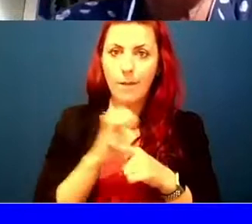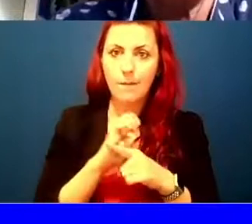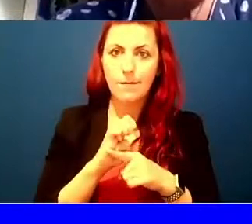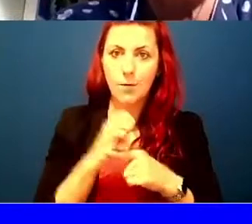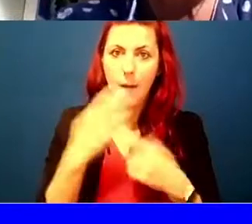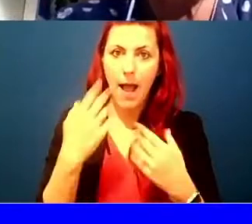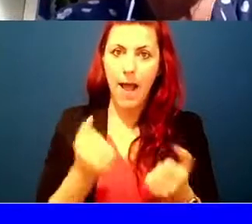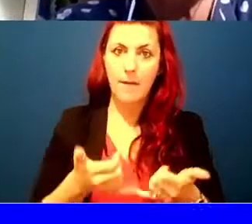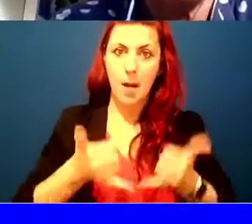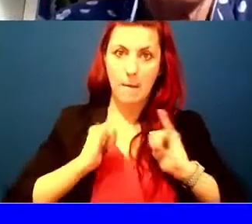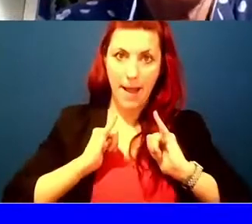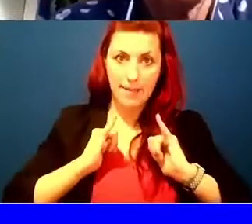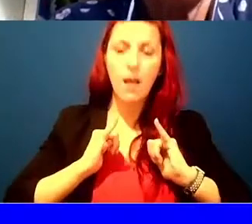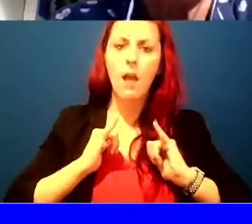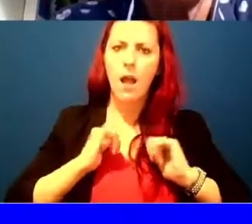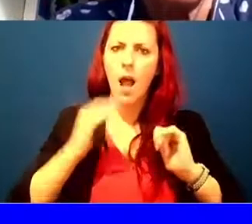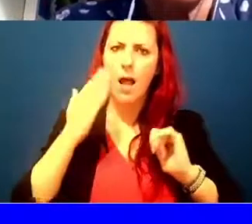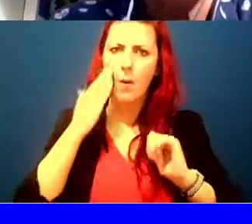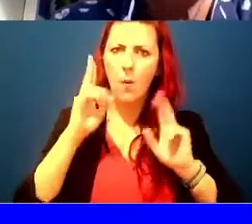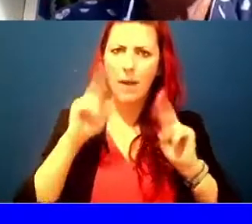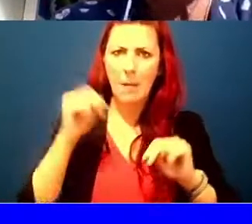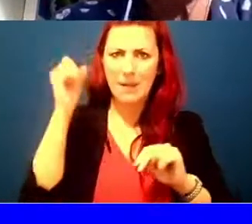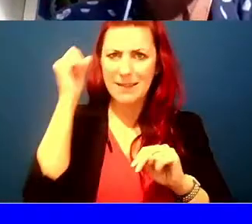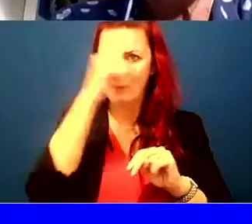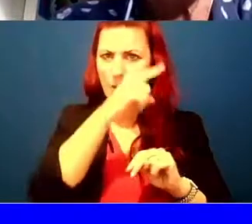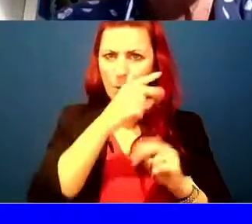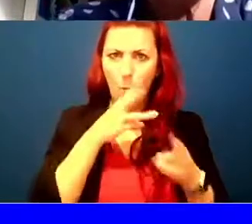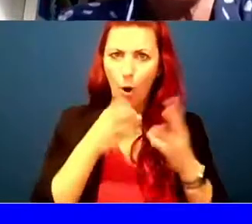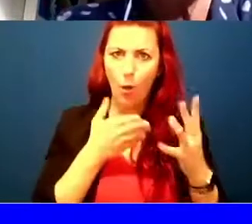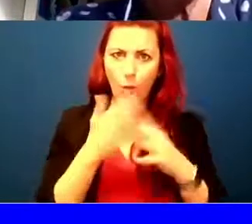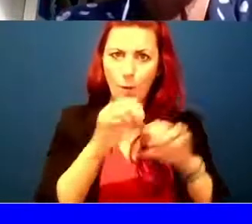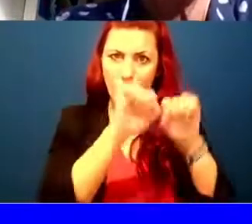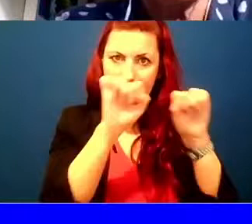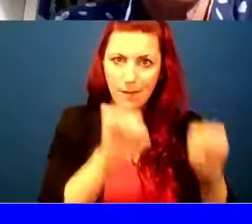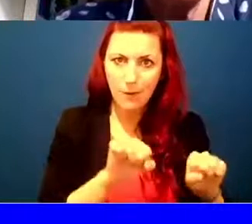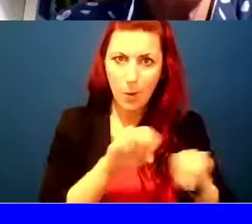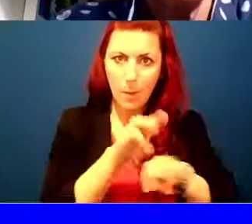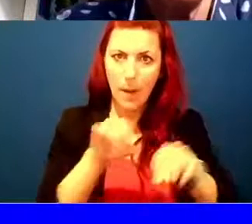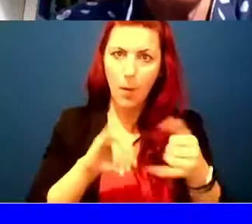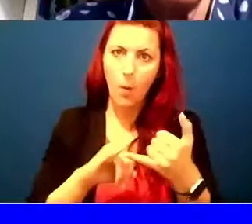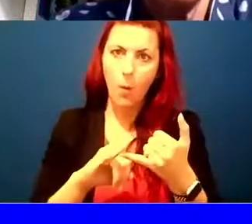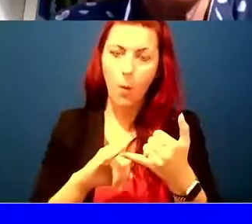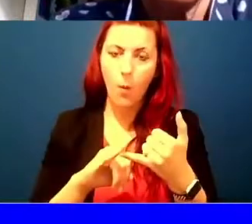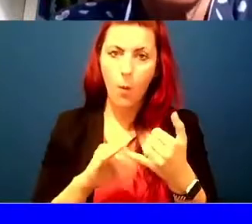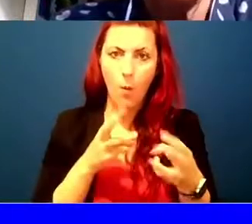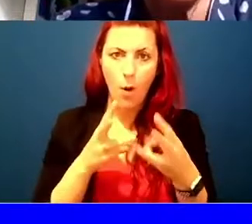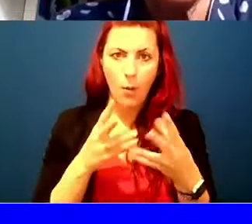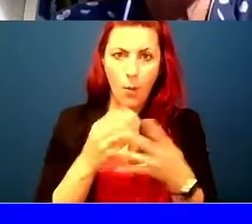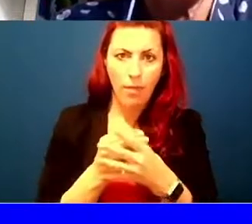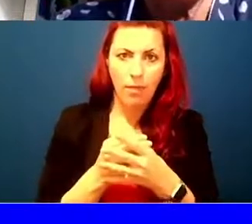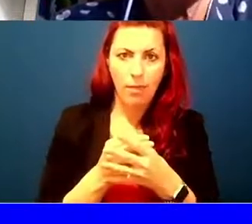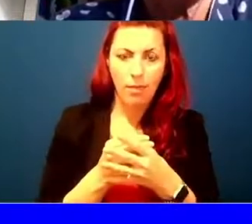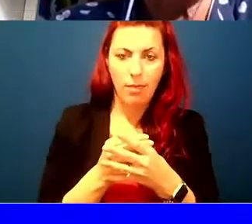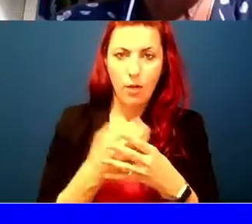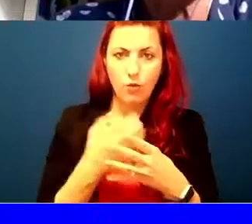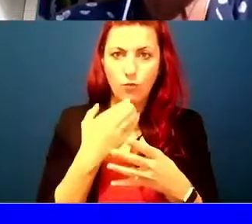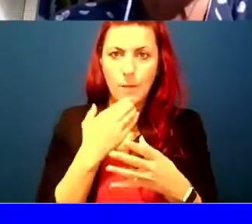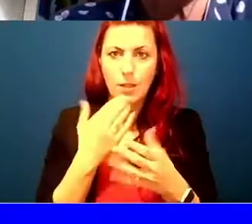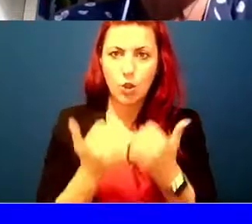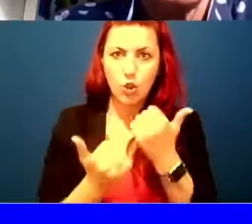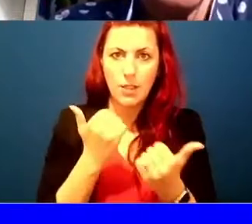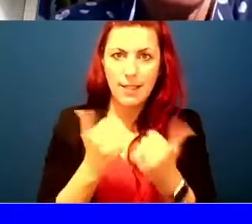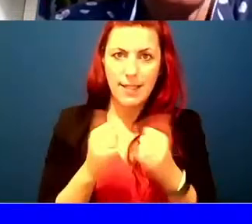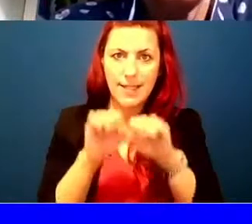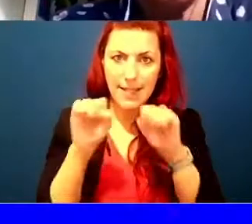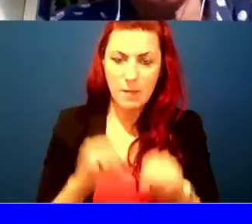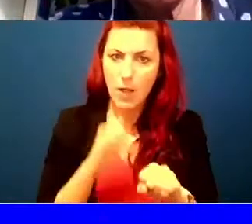it can be somewhat difficult to navigate. For those who intersect with the criminal justice system and who lack capacity, it must